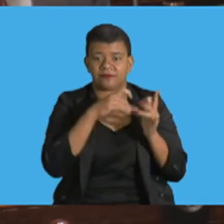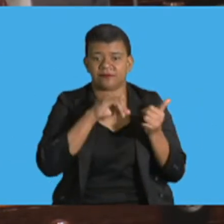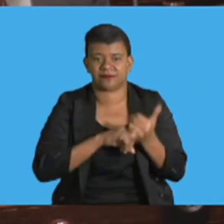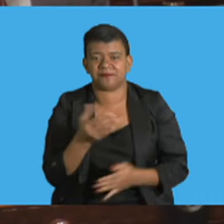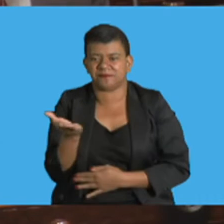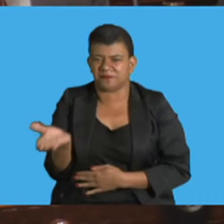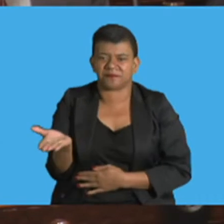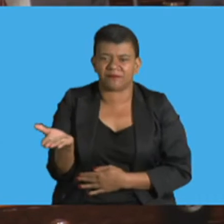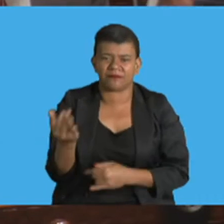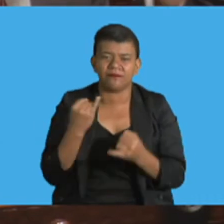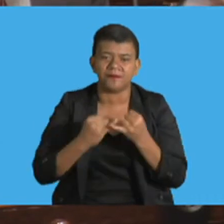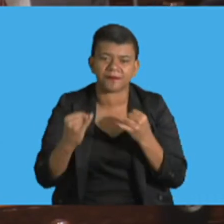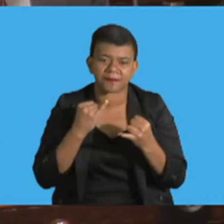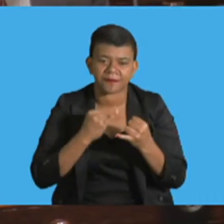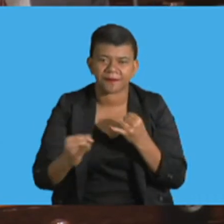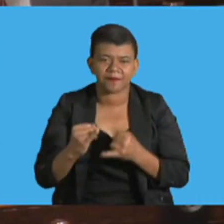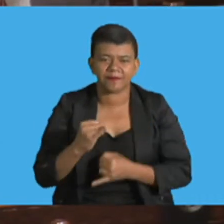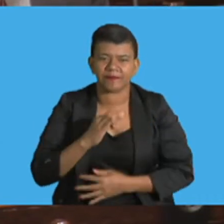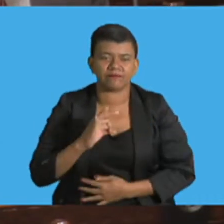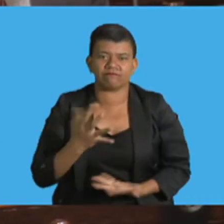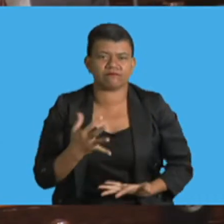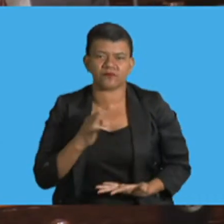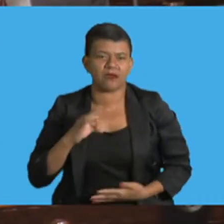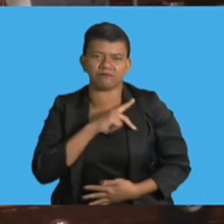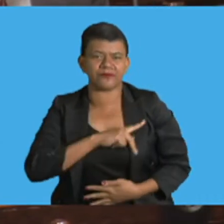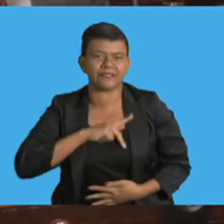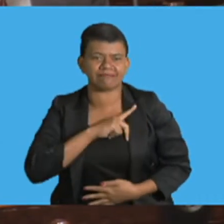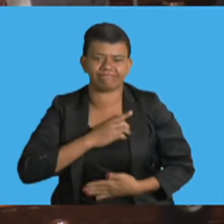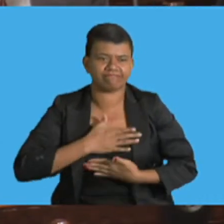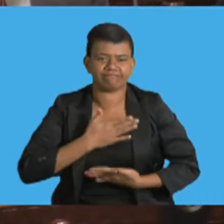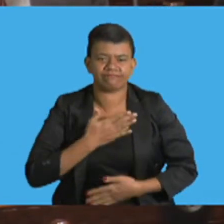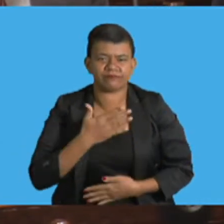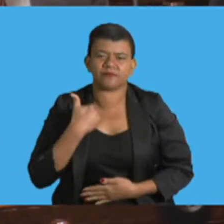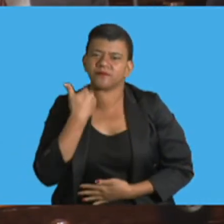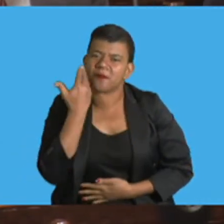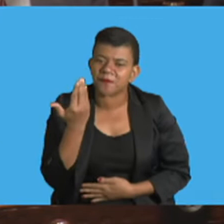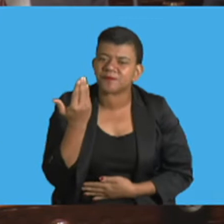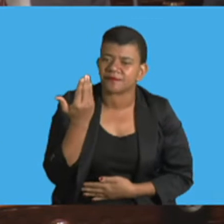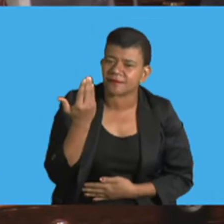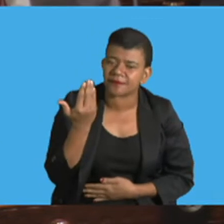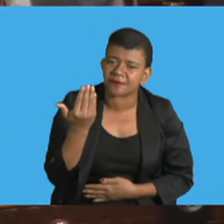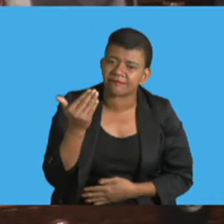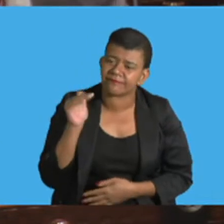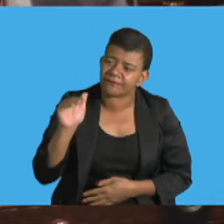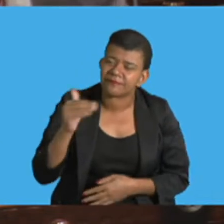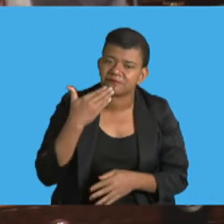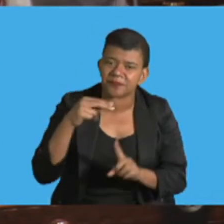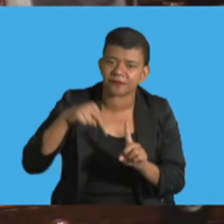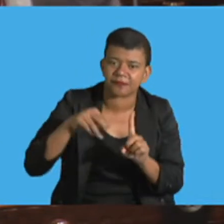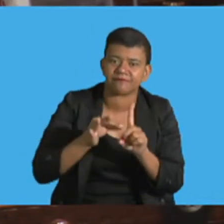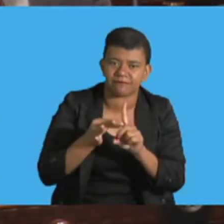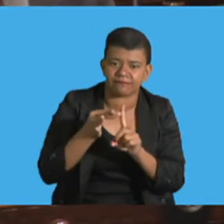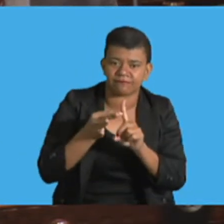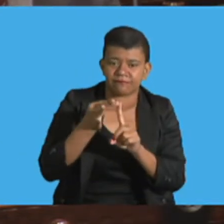Parliament repeatedly, not only what Honourable Prasad is referring to. We've said this repeatedly, and indeed we have said that to FRCS too. But Mr. Speaker,